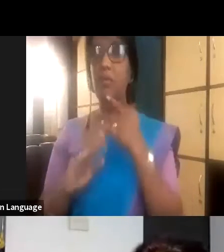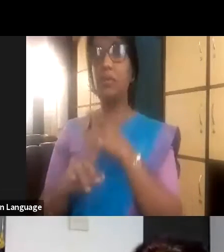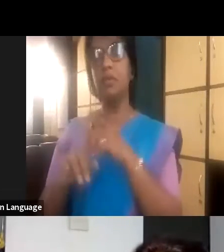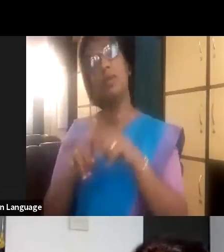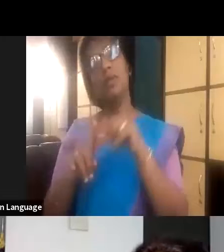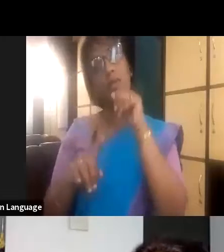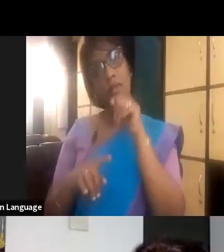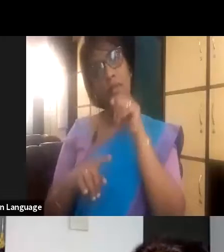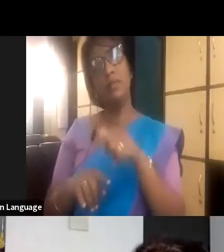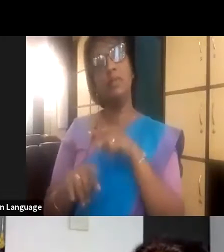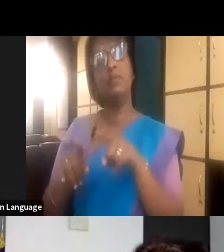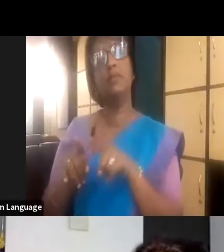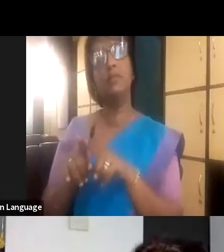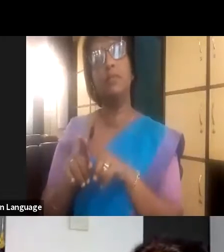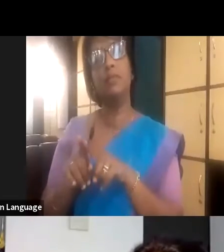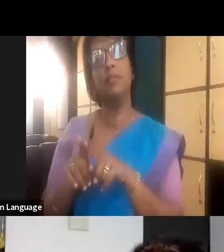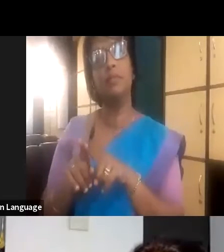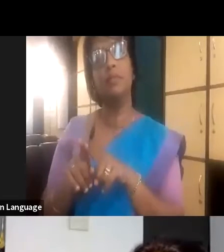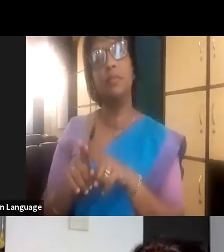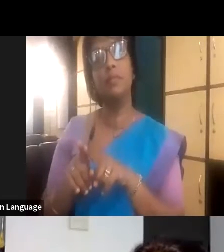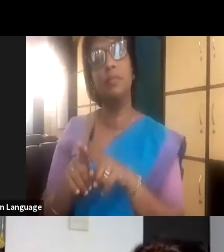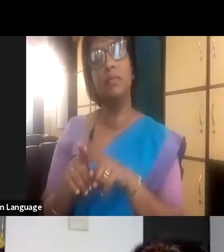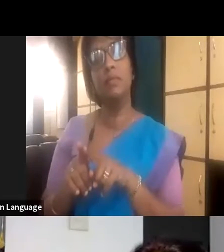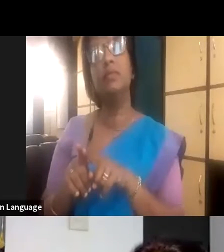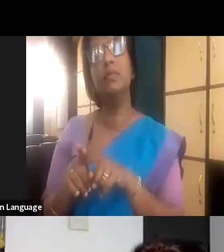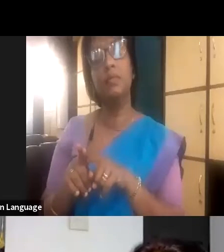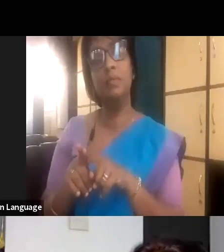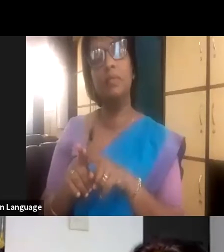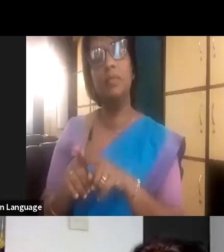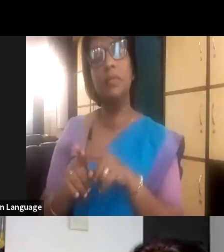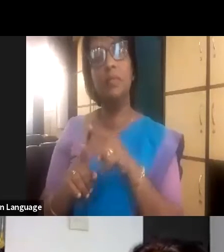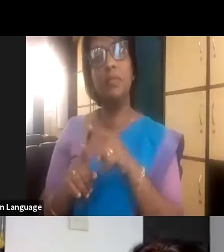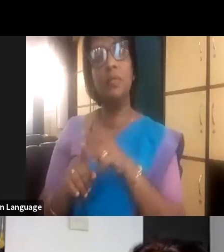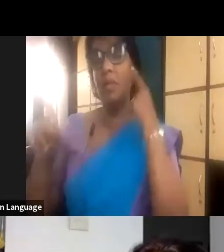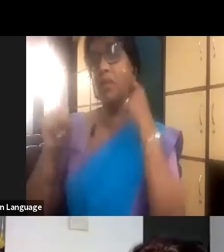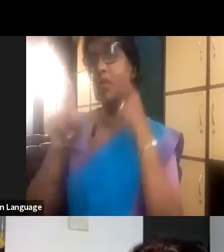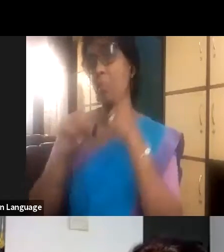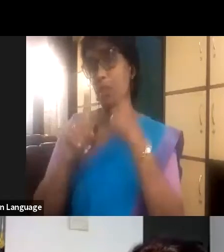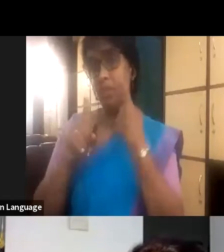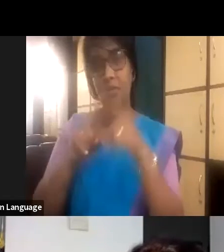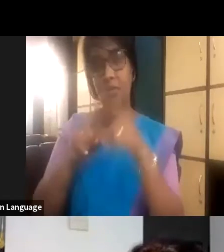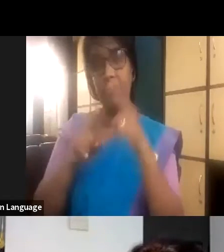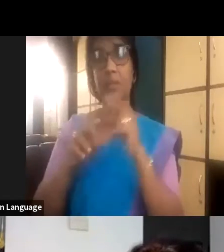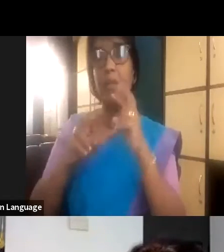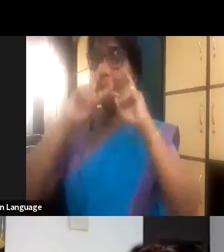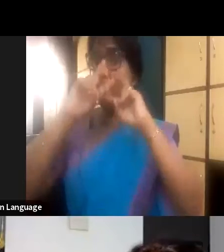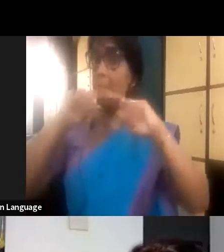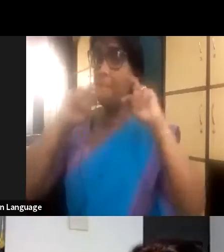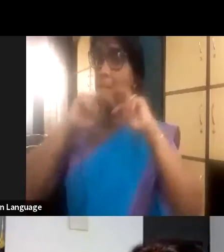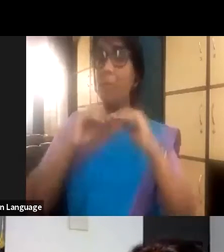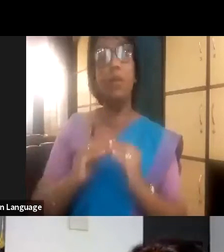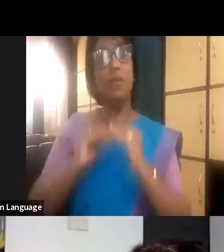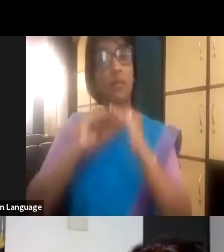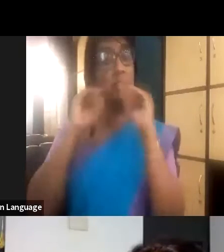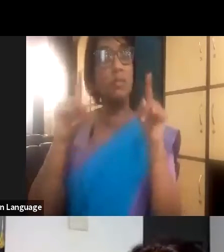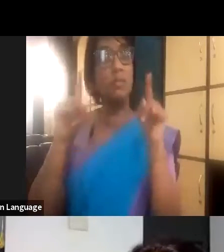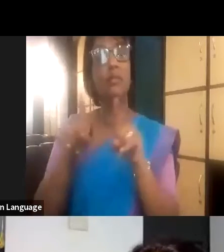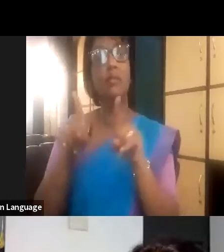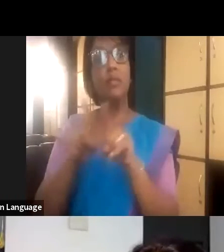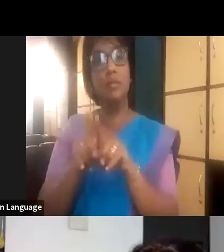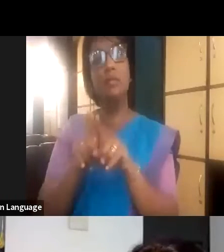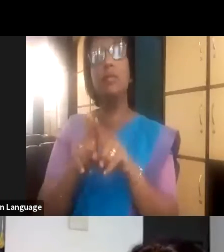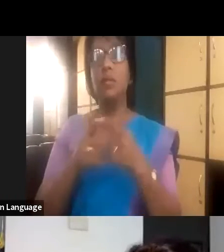of the ideas we can float is that from an R&D perspective, whether the players can come together, pool resources, and really